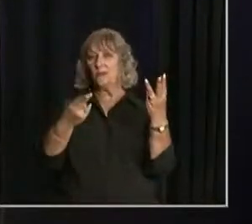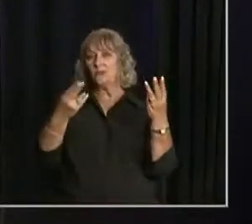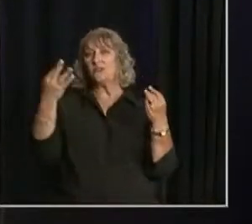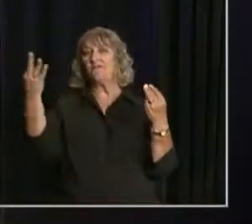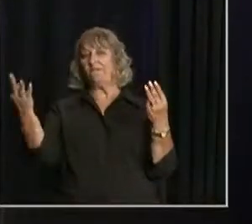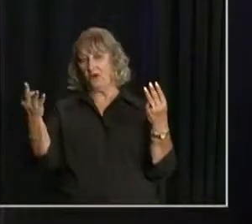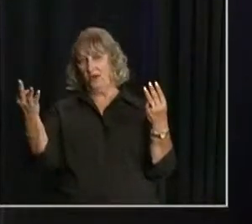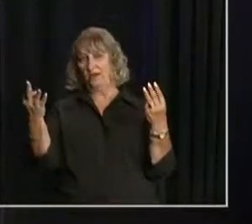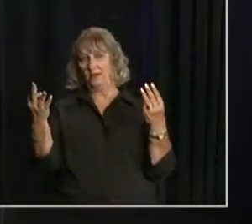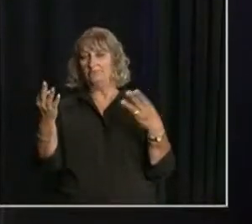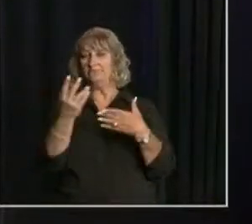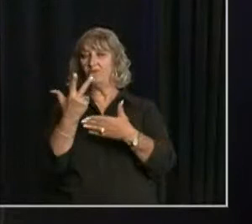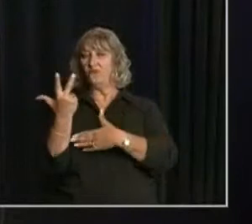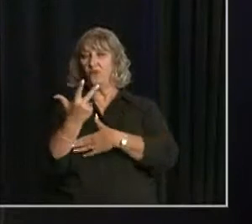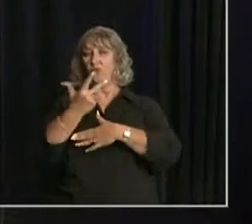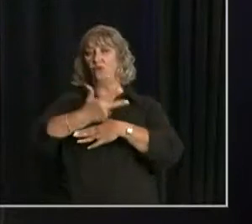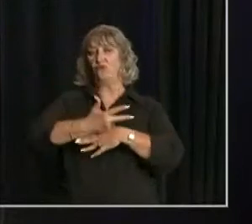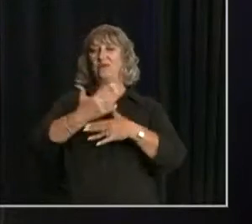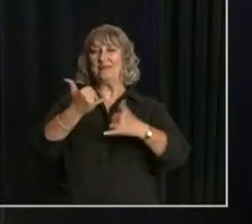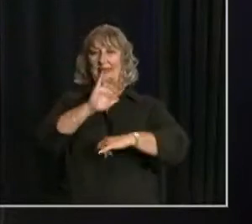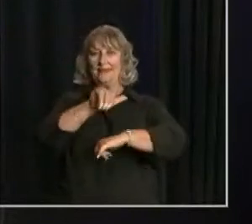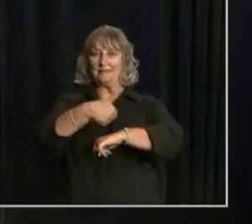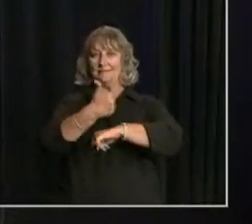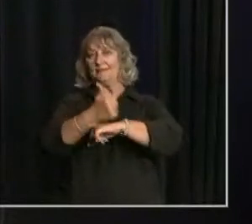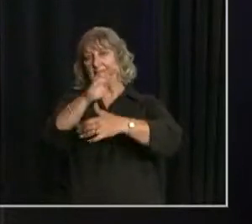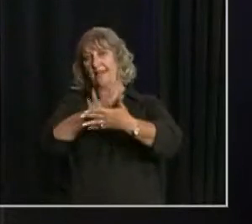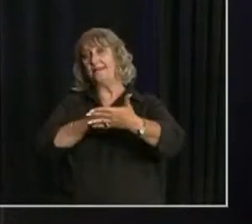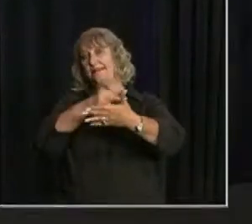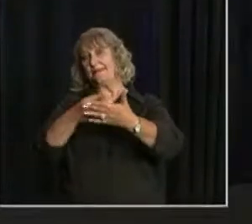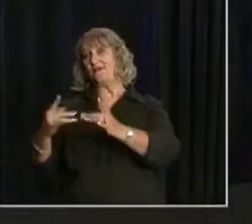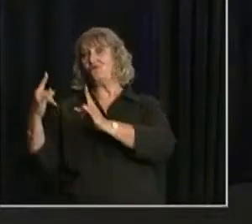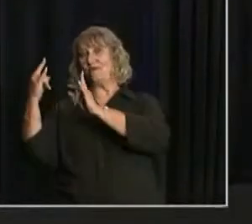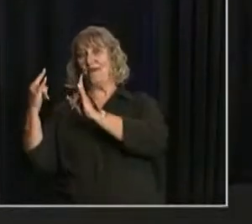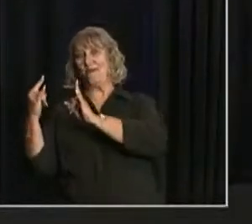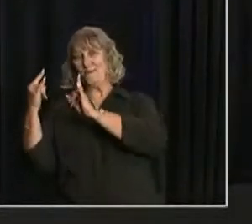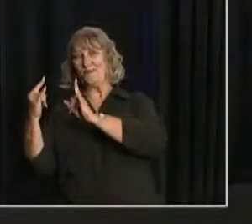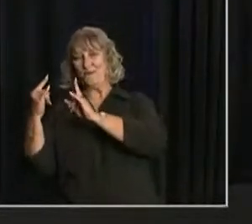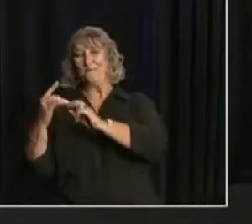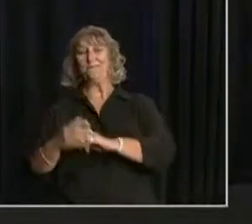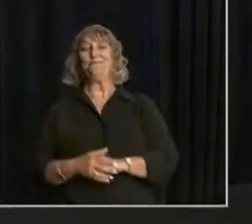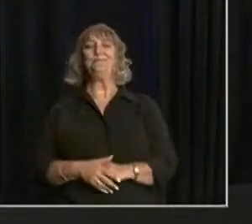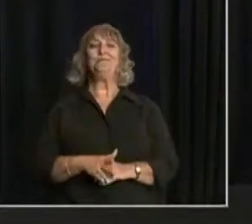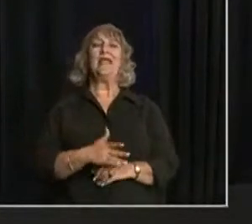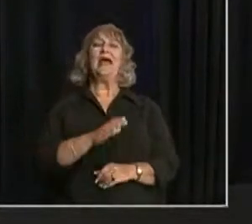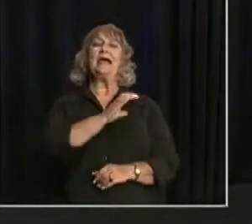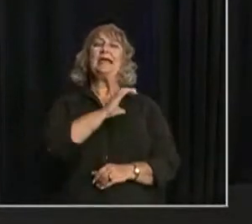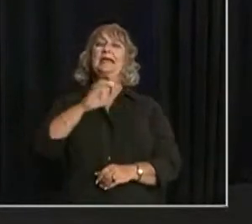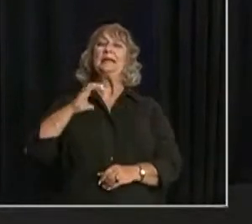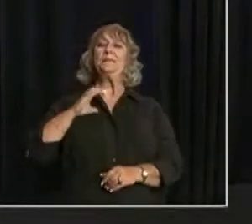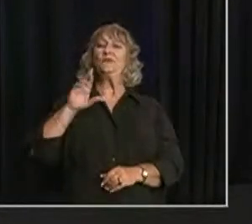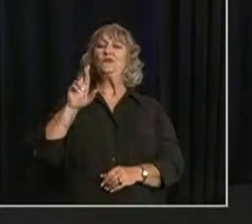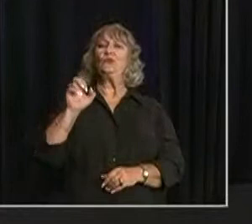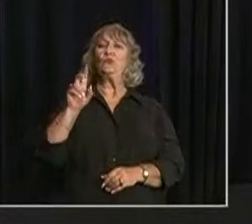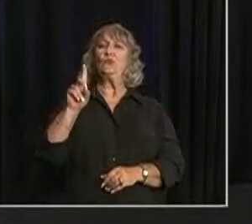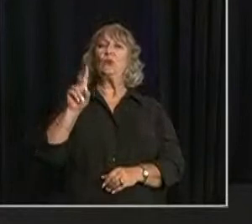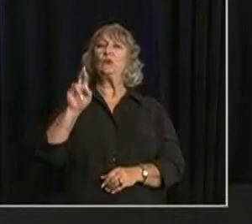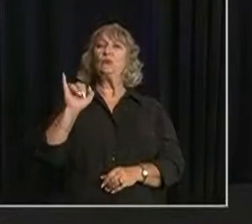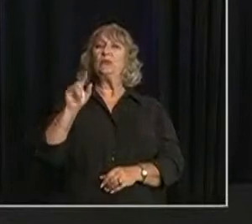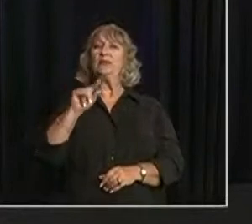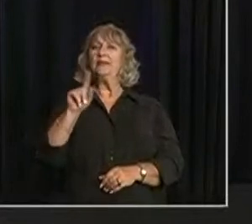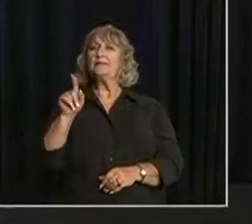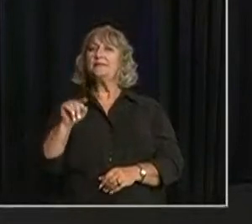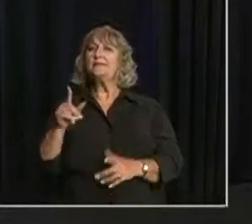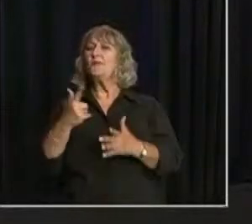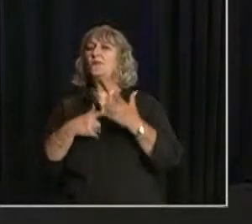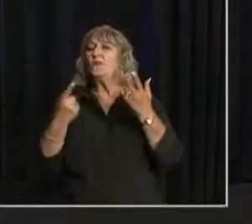far so good, but that's the schedule that we have set at the Alamo Dome. And Commissioner Rodriguez, what is it looking like at Wonderland Mall? Are there still